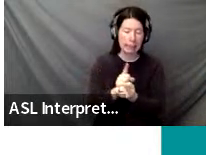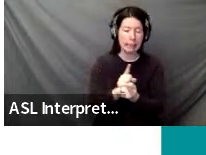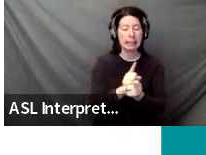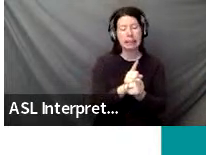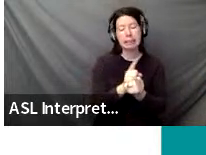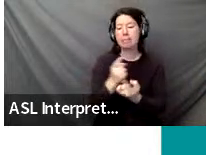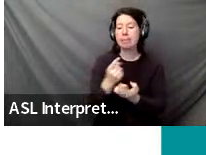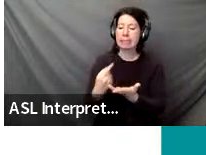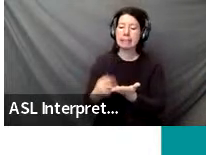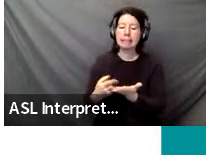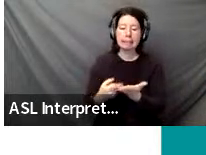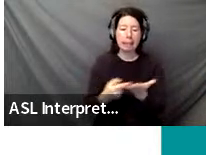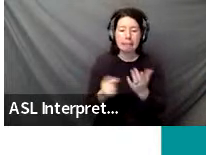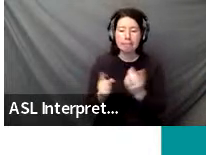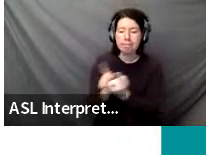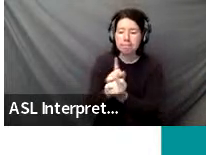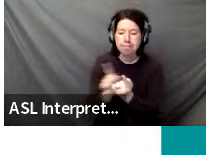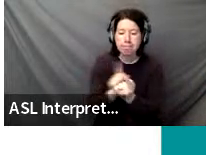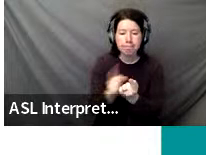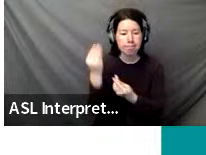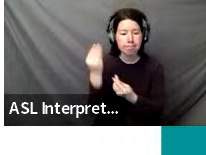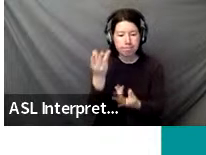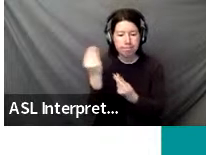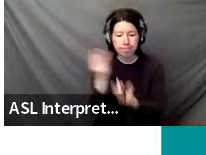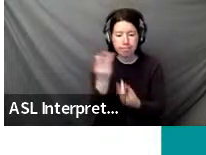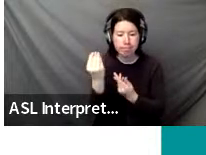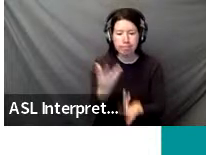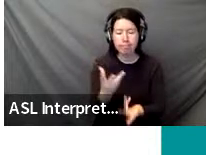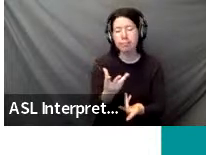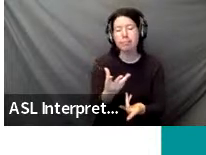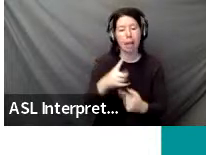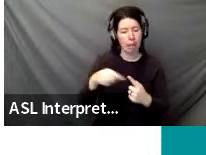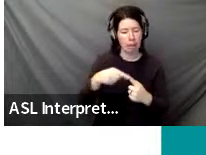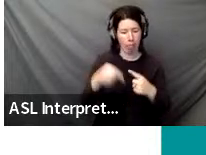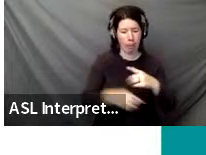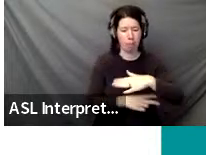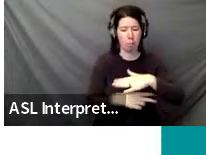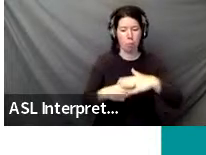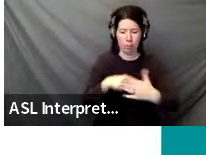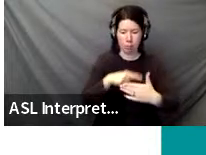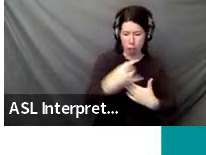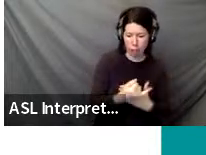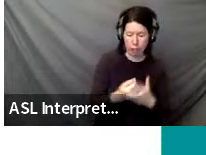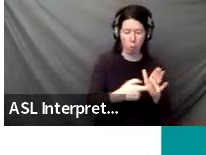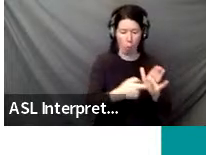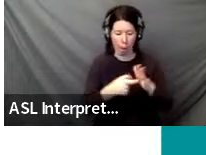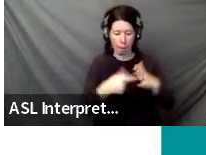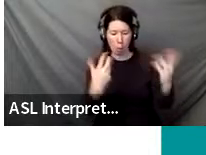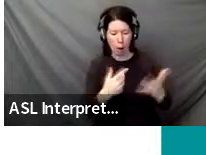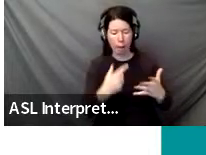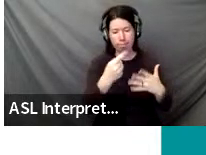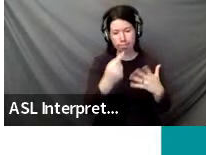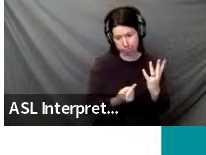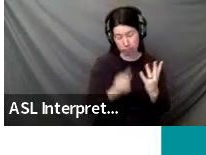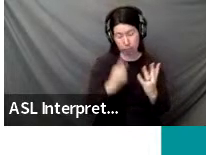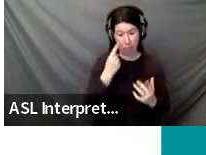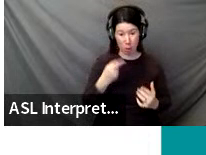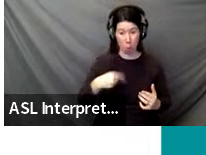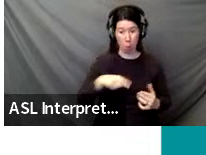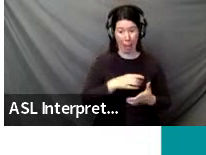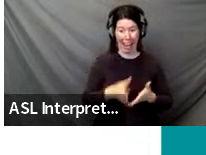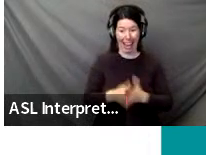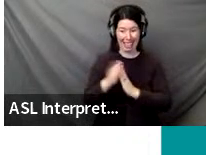number of those members and get them up to speed on what this bridge is and what the requirements are, because we are asking